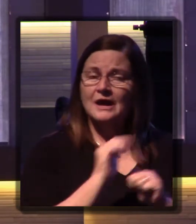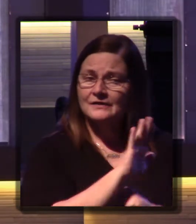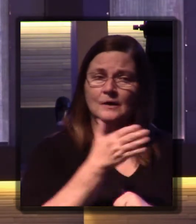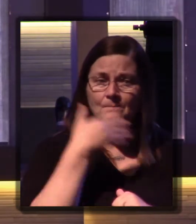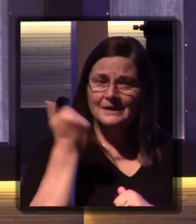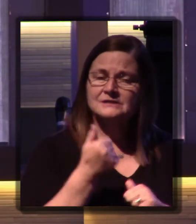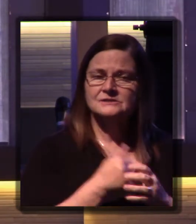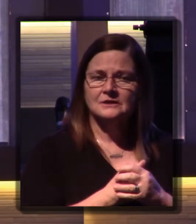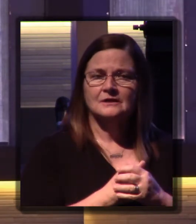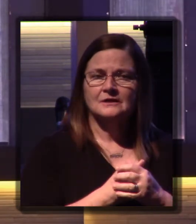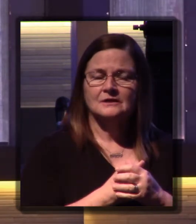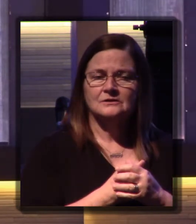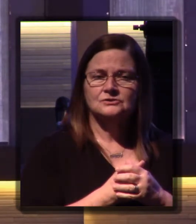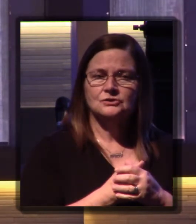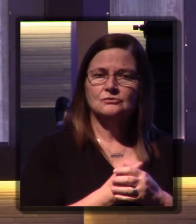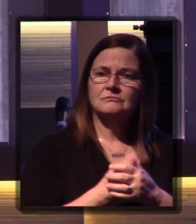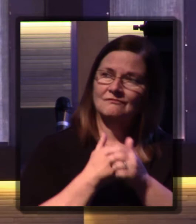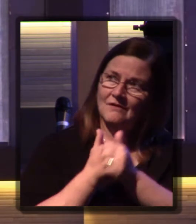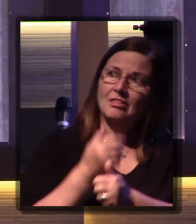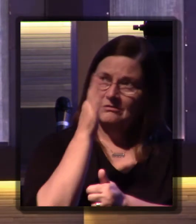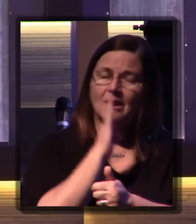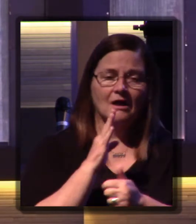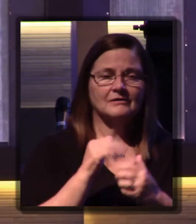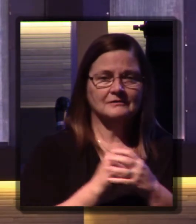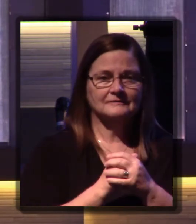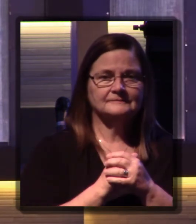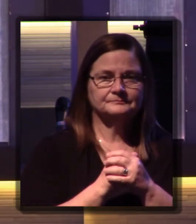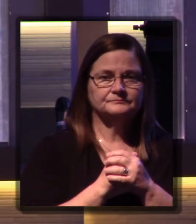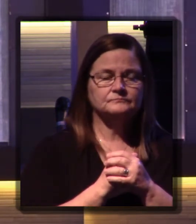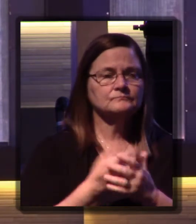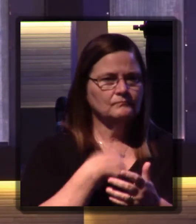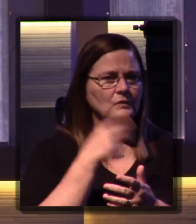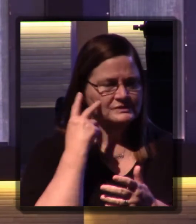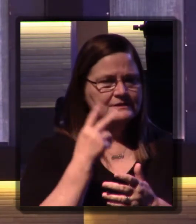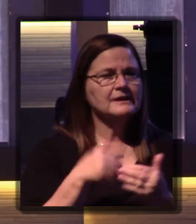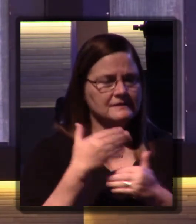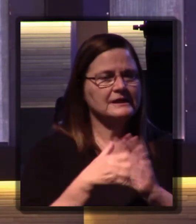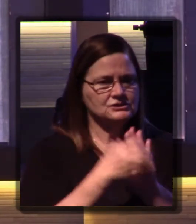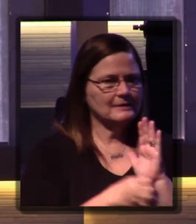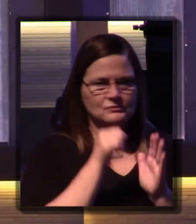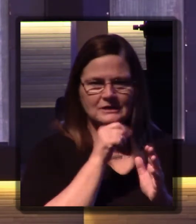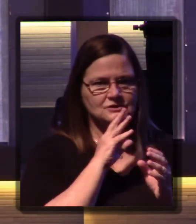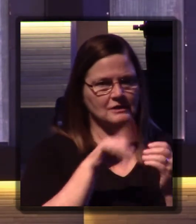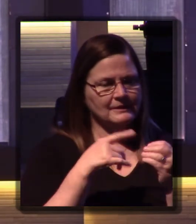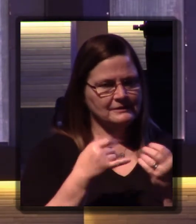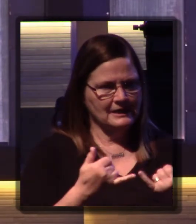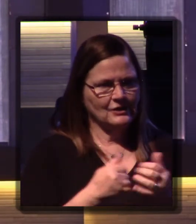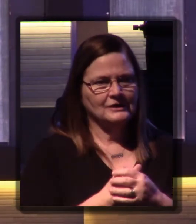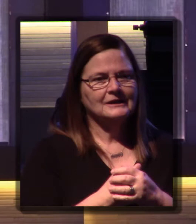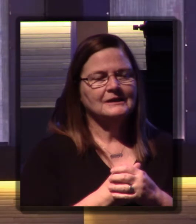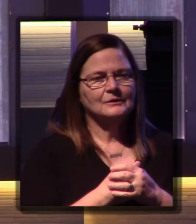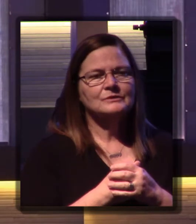as best they can to walk in fellowship with God according to his rules. And we'll see that in the next chapter. We're not going to go there this